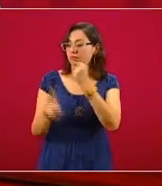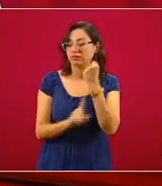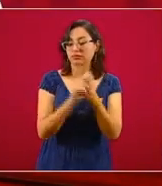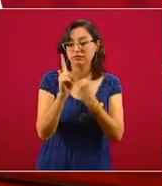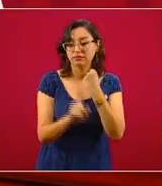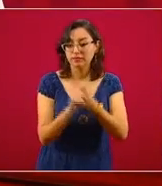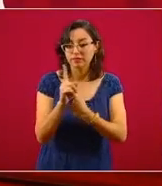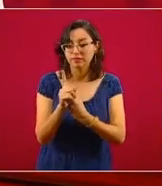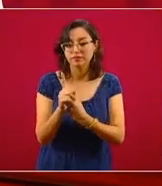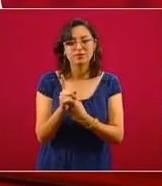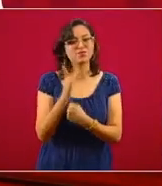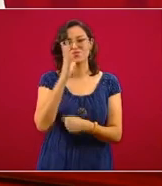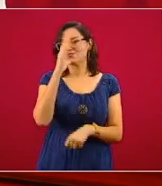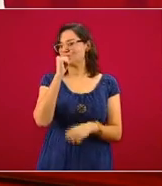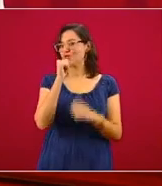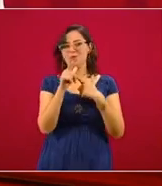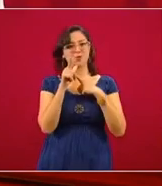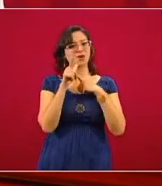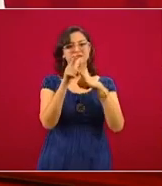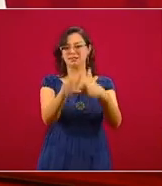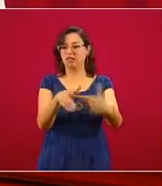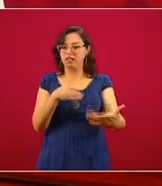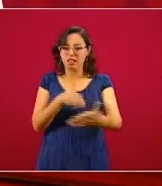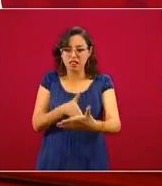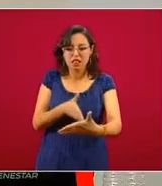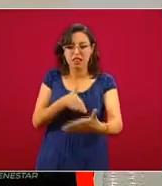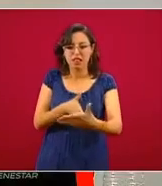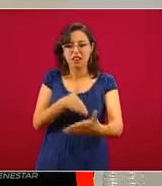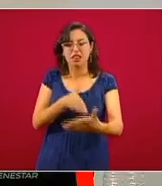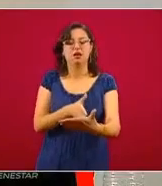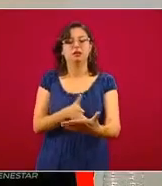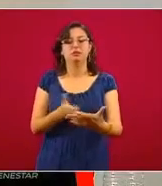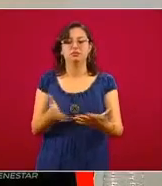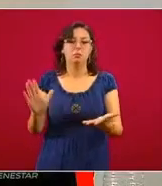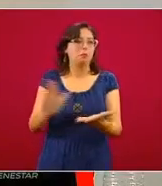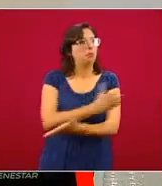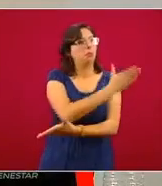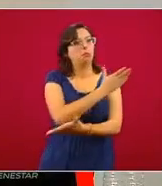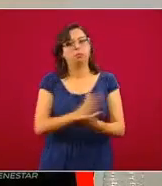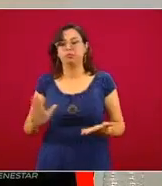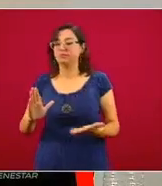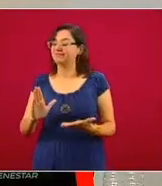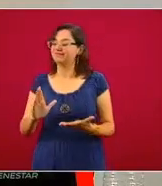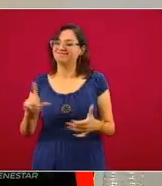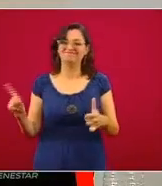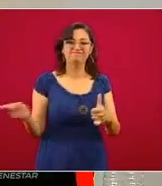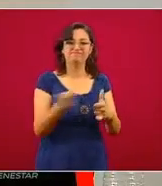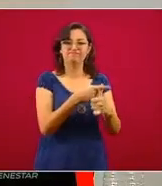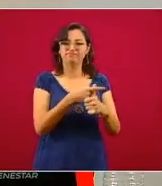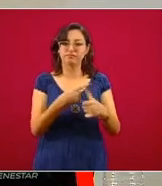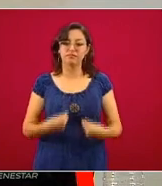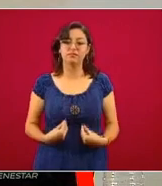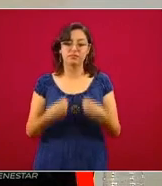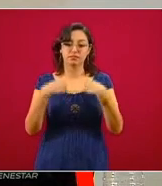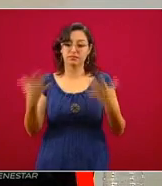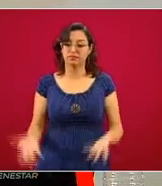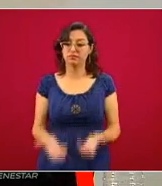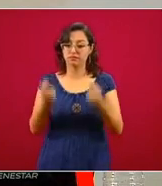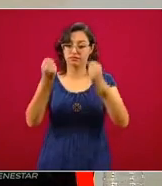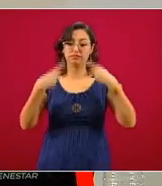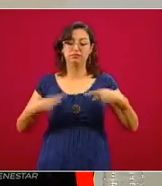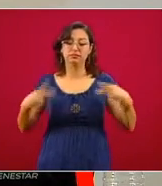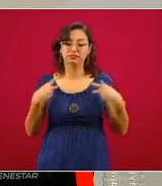this situation. We can't let this determine whose lives get